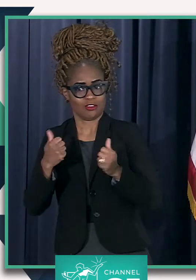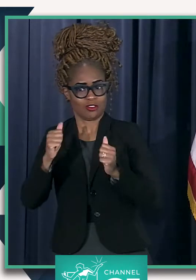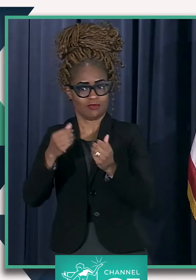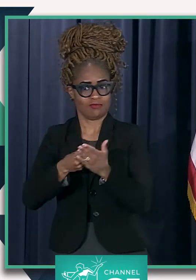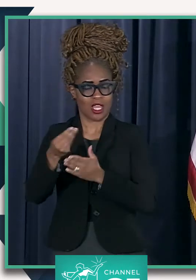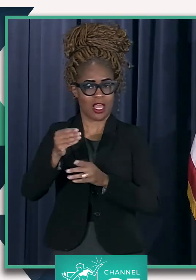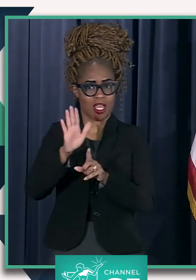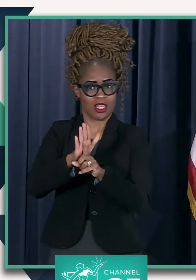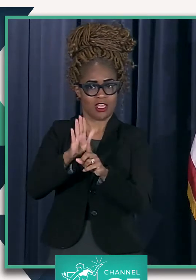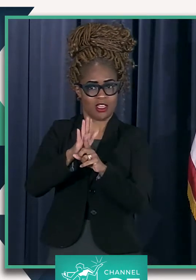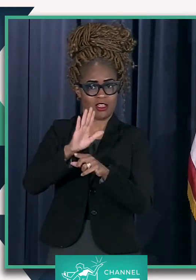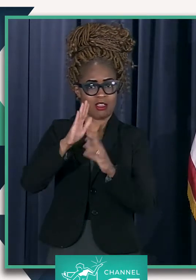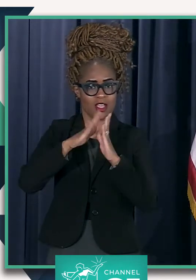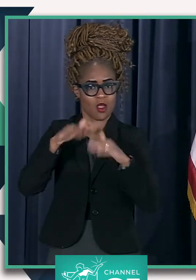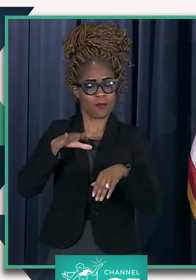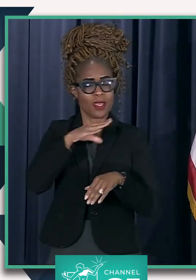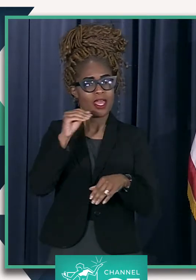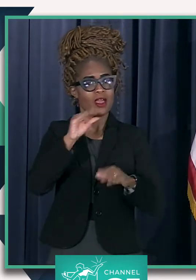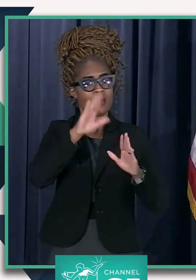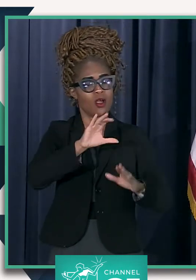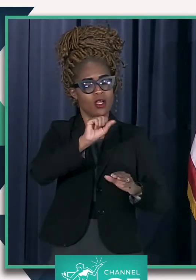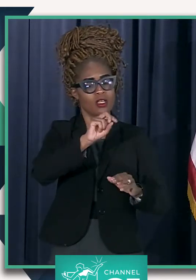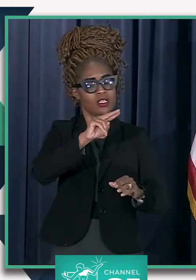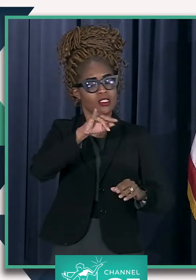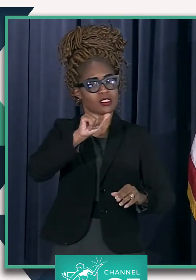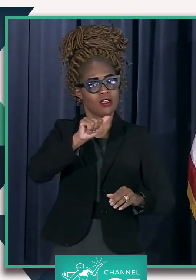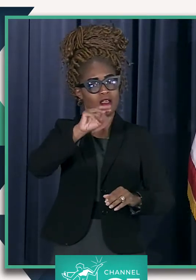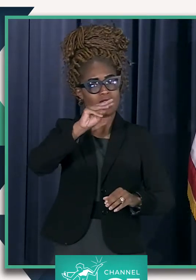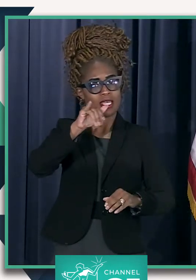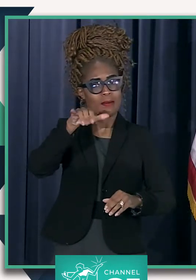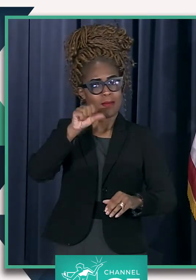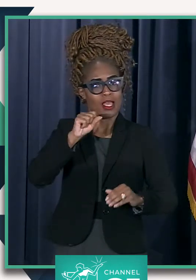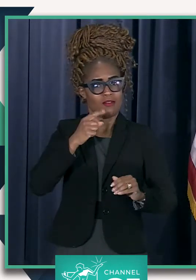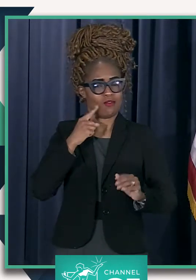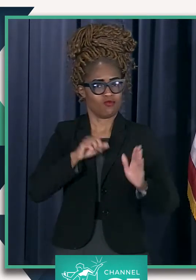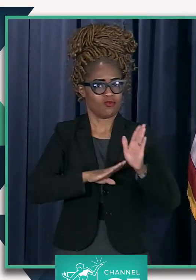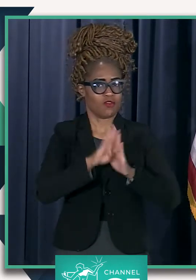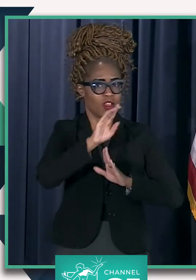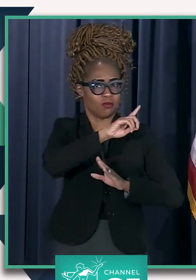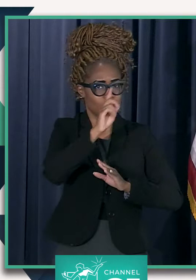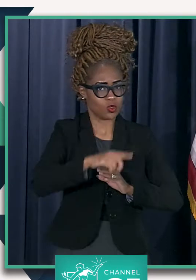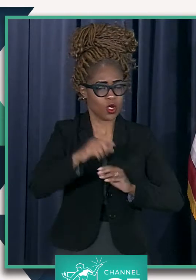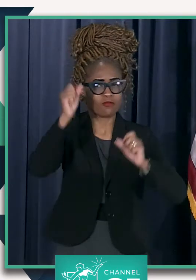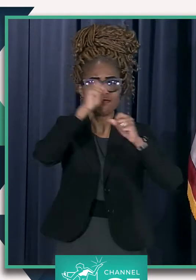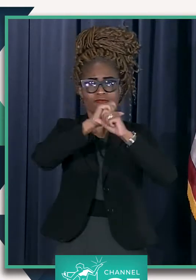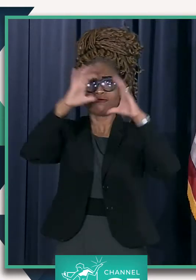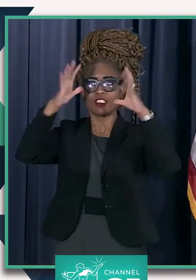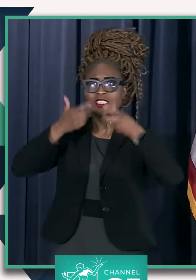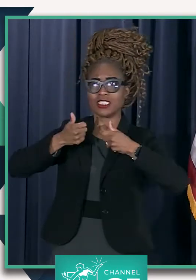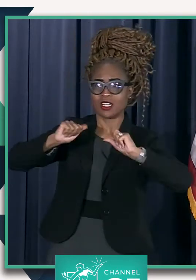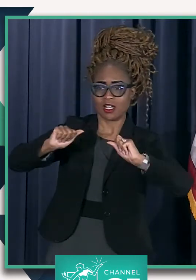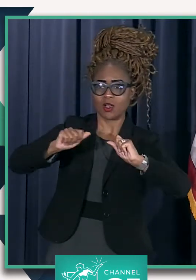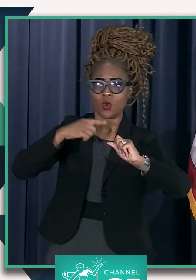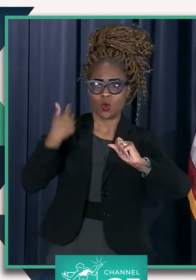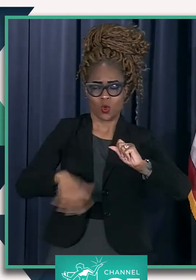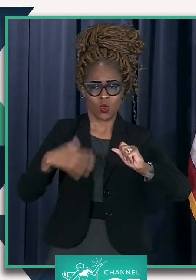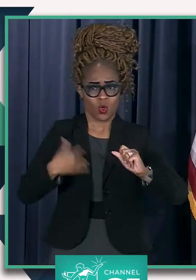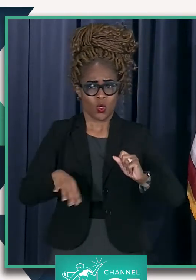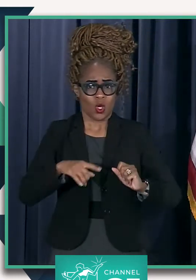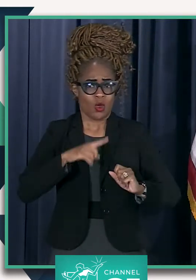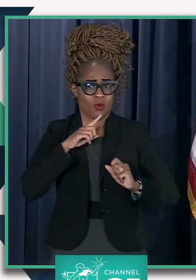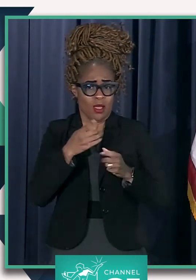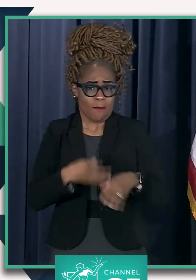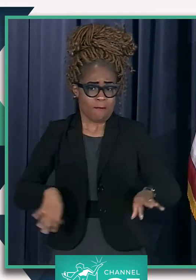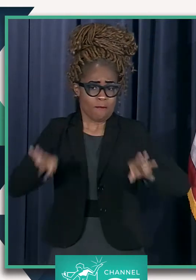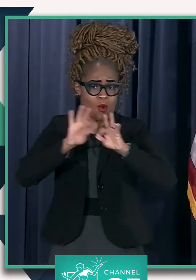Mays, who you will hear from, and Develop Detroit, whose vision and work and efforts really have been such an integral